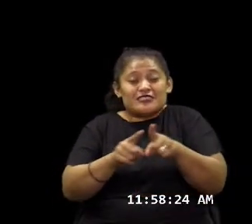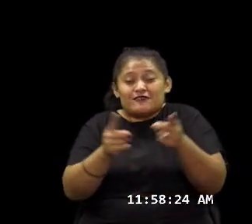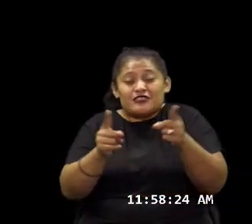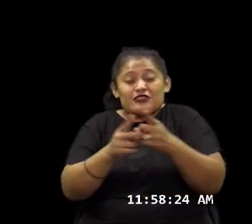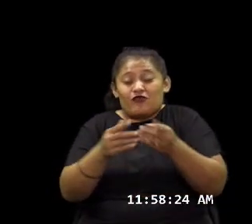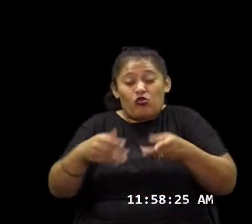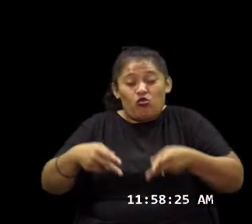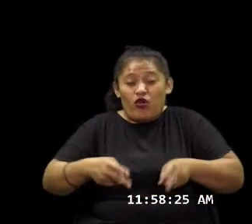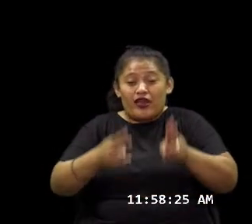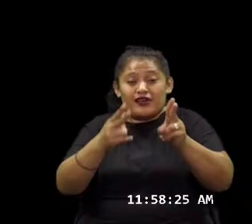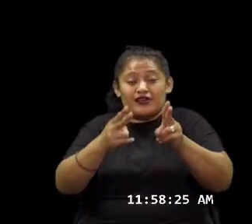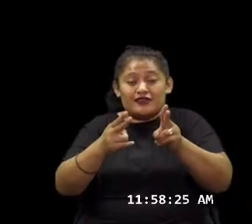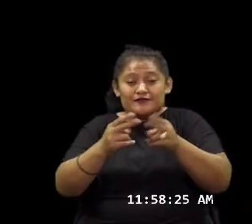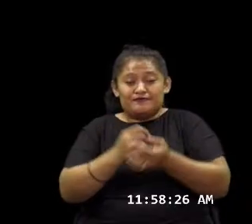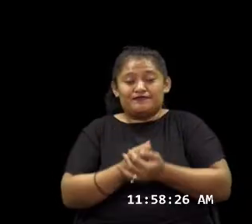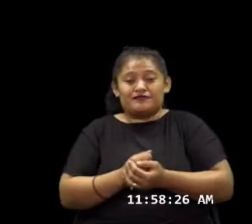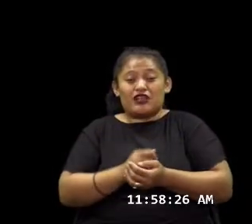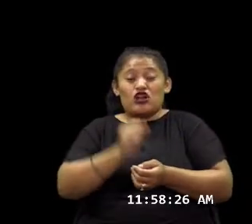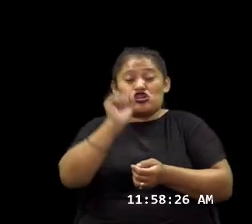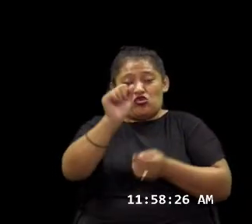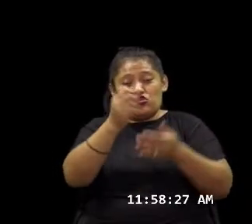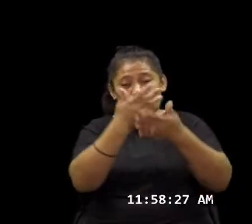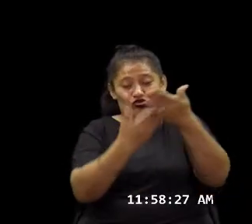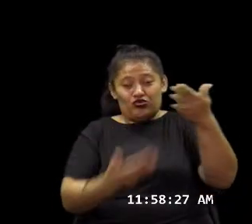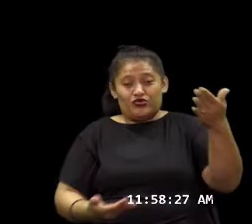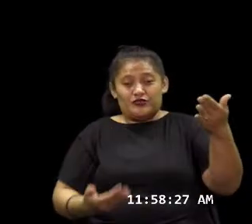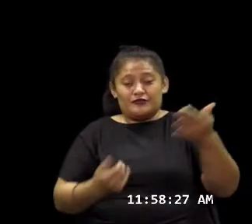information about the setting of the story.